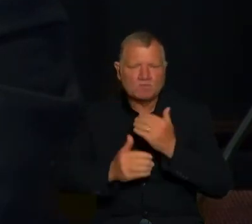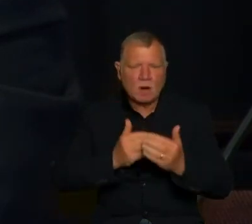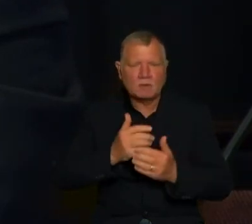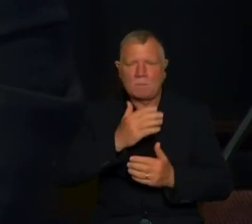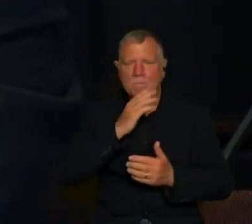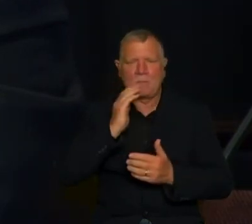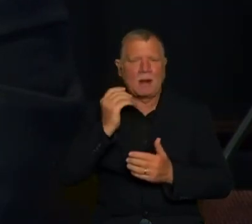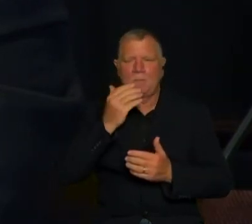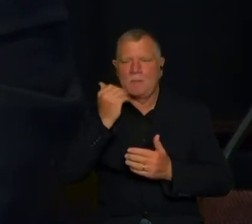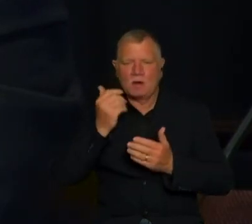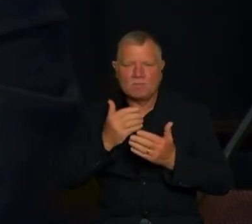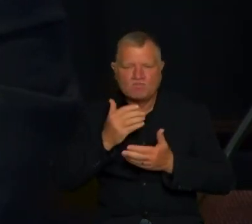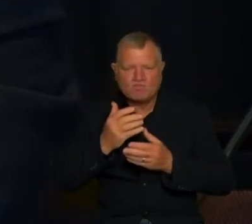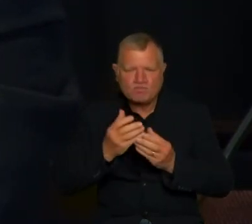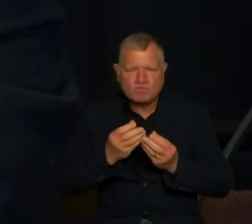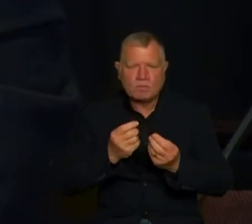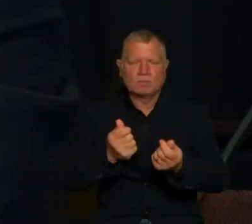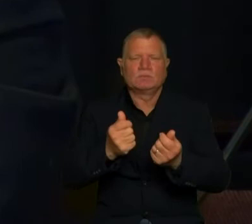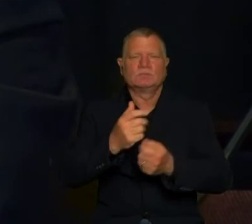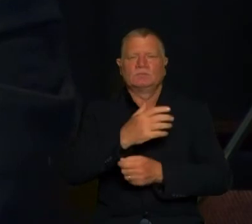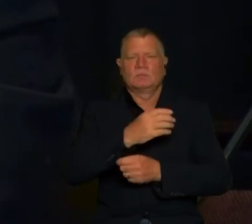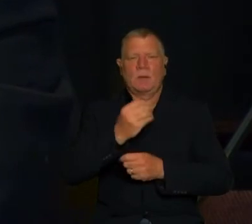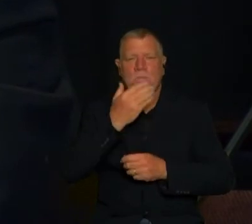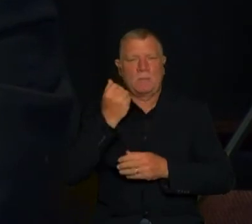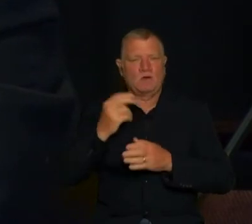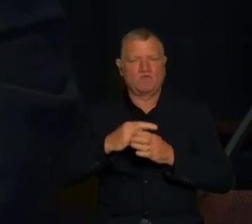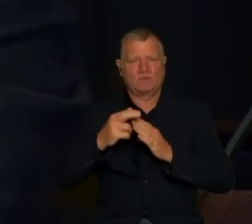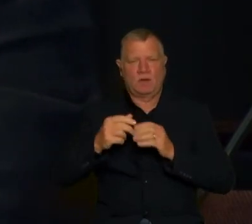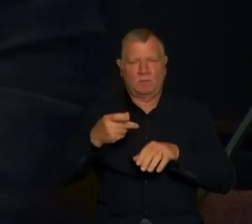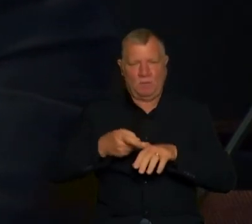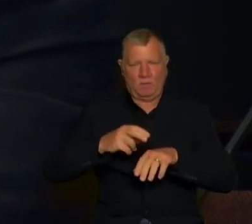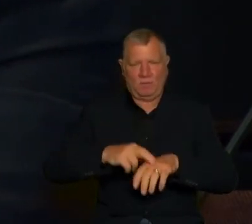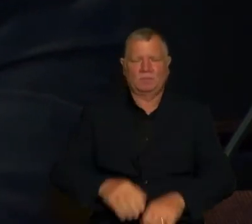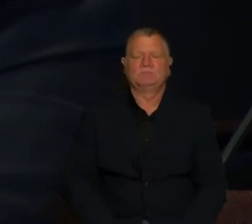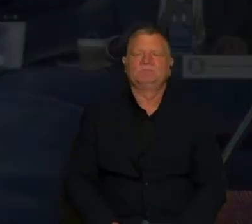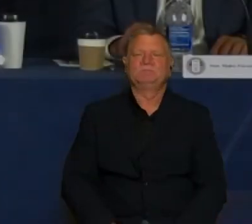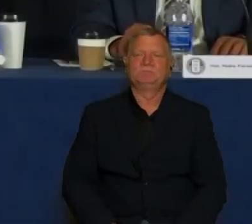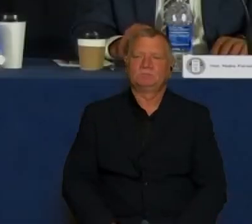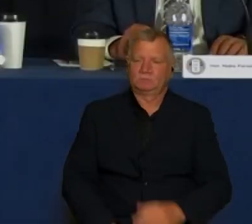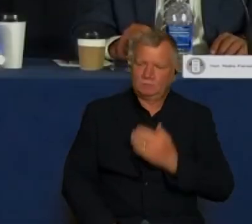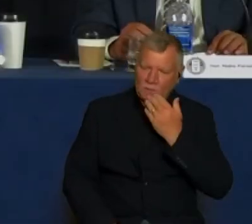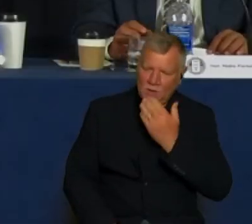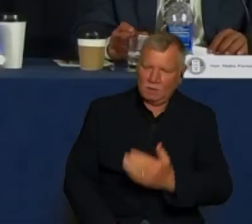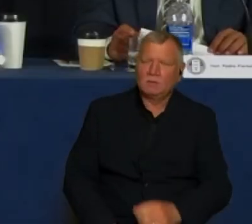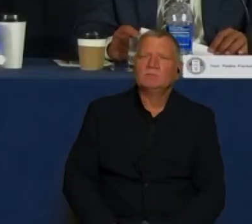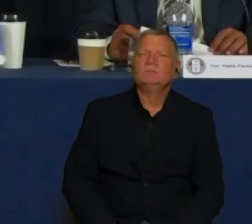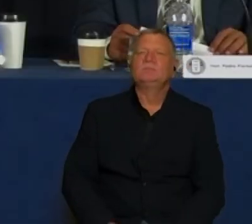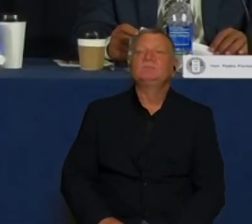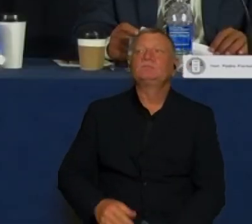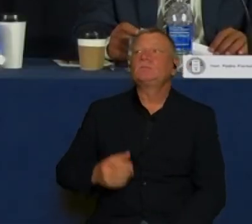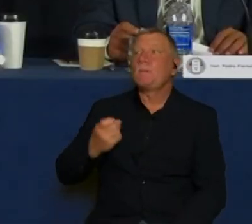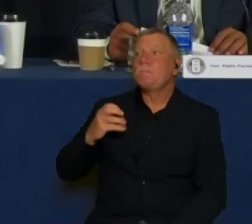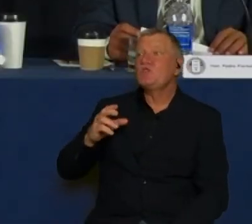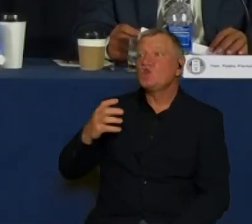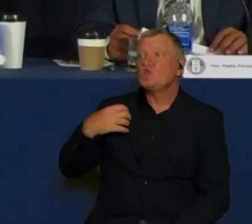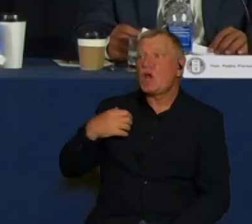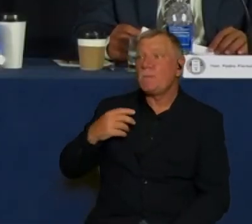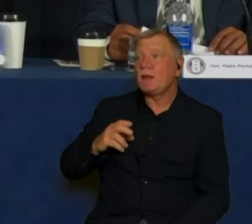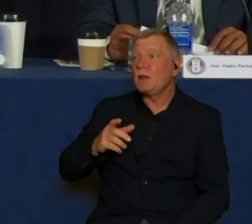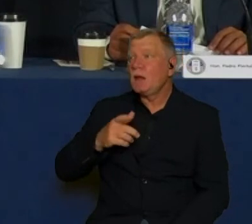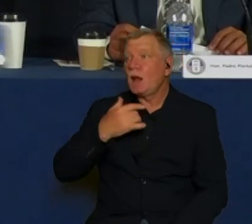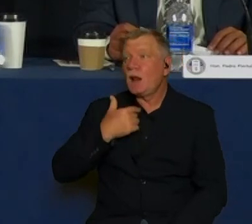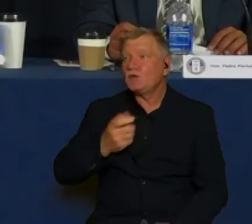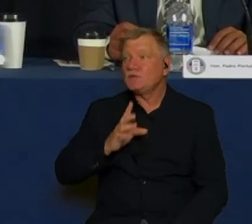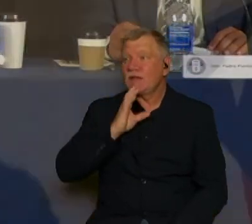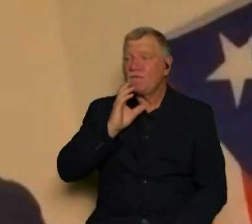execution, and better results for the people of Puerto Rico. So thank you. Thanks, Antonio. Mr. Chairman, I'd like to say a few words if